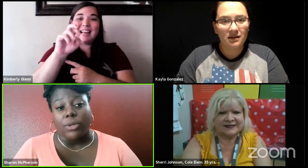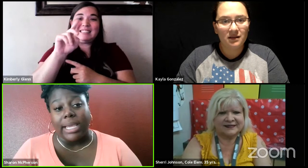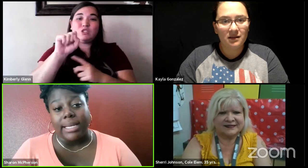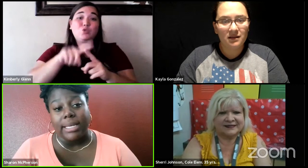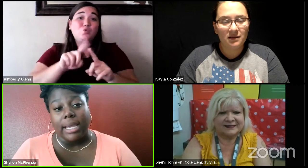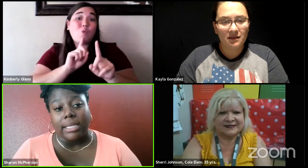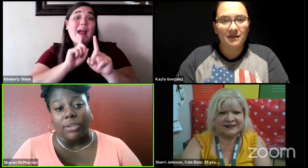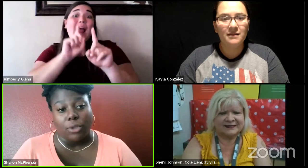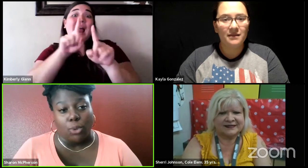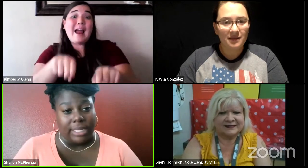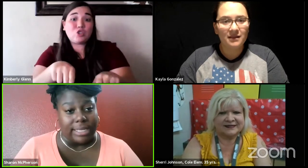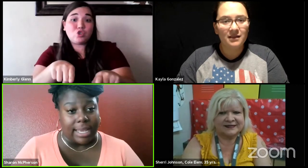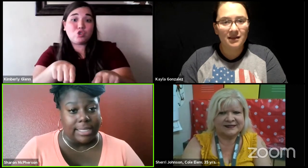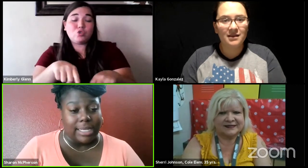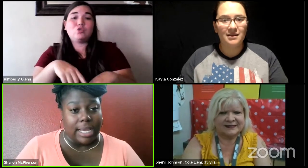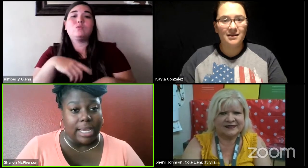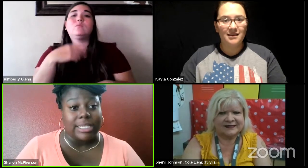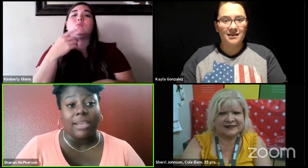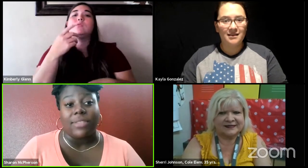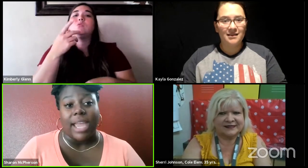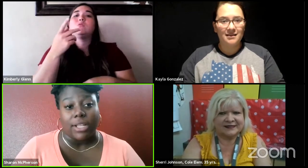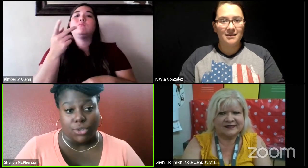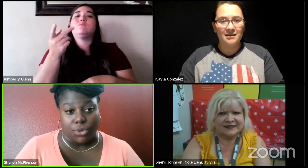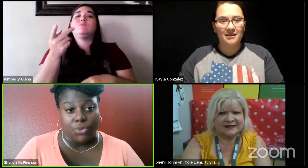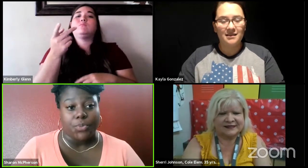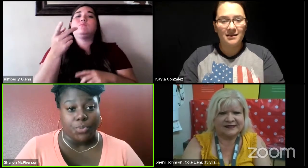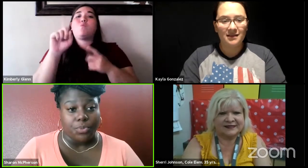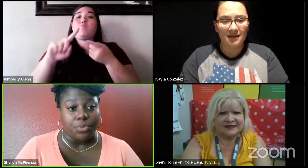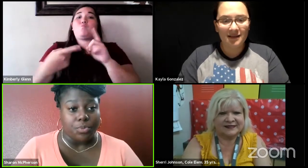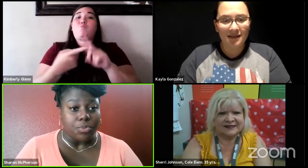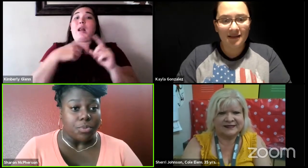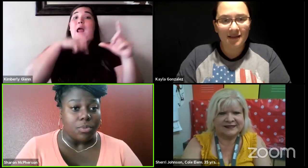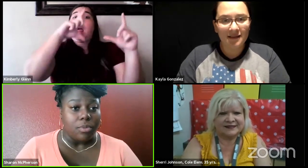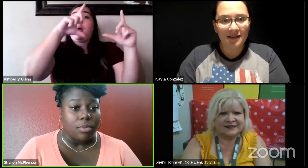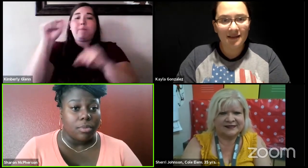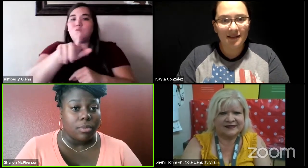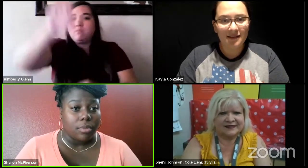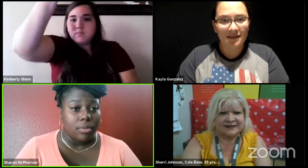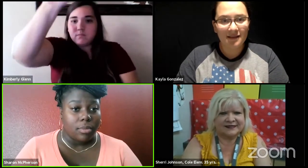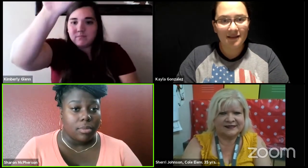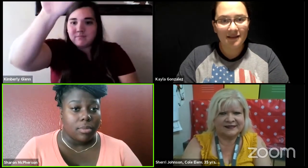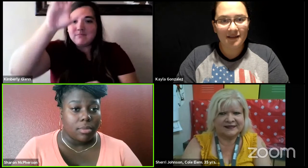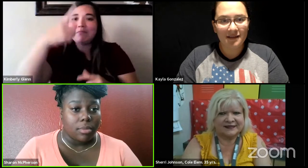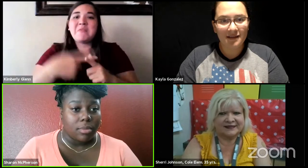I'll give you 10 to 20 seconds to give the answer.